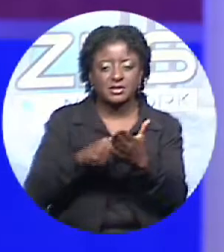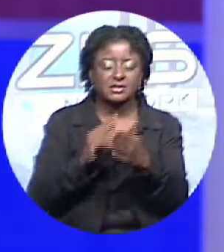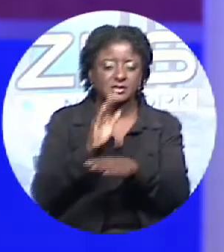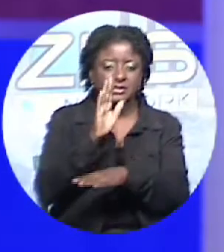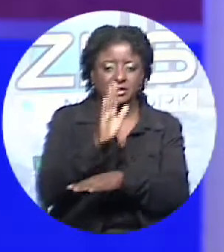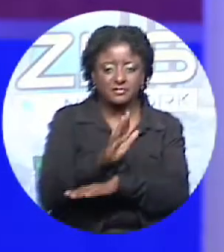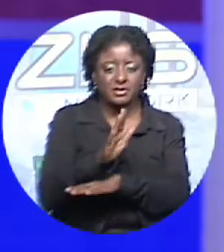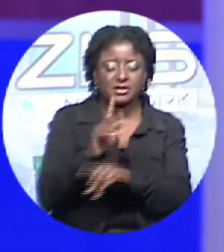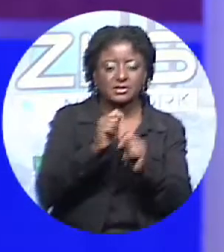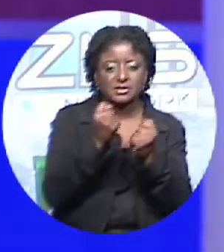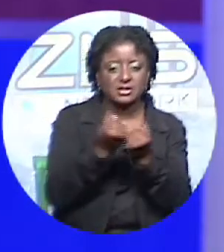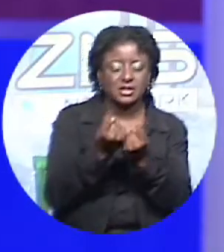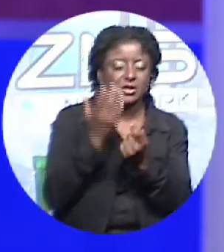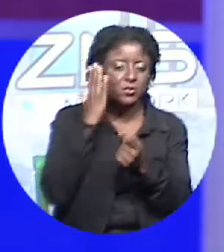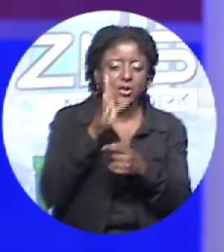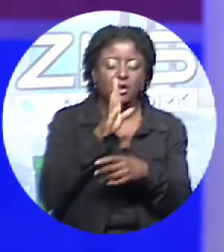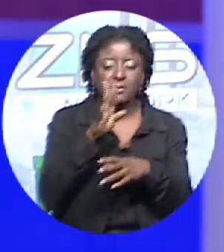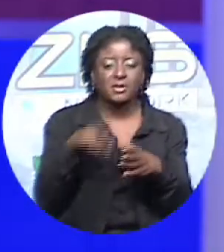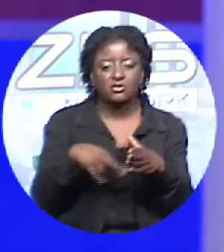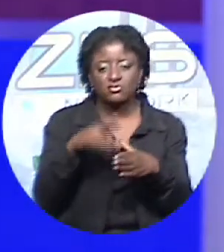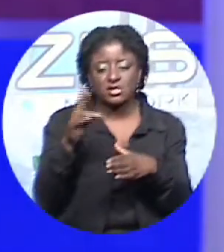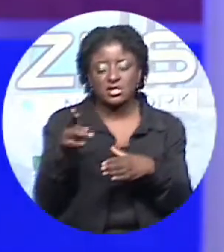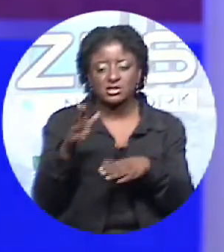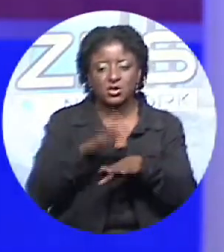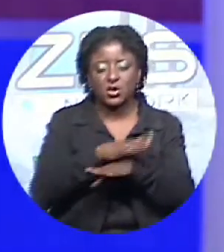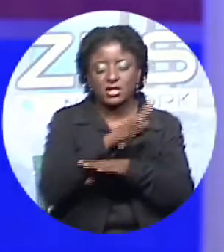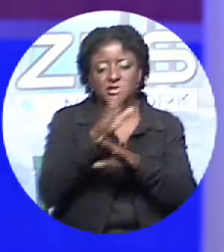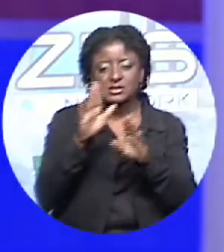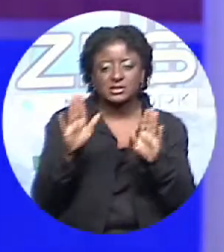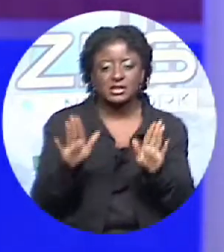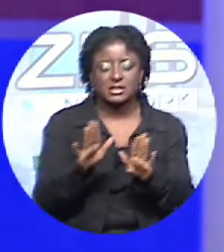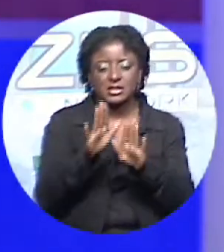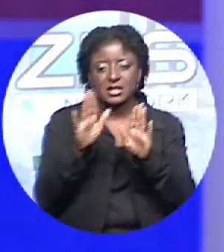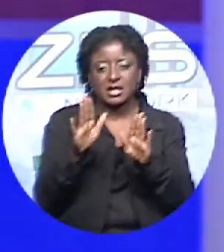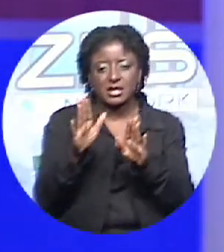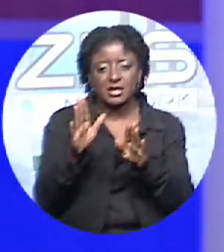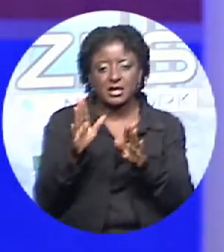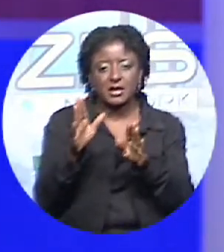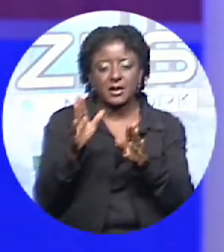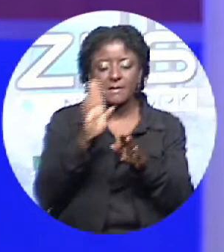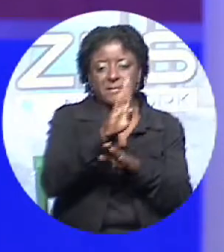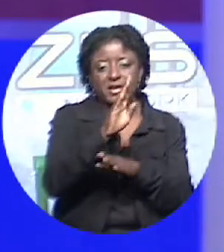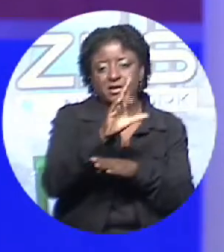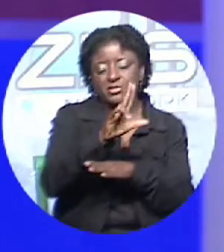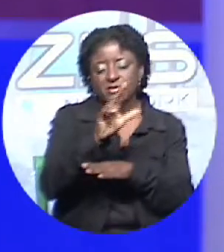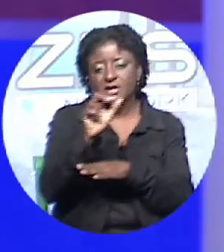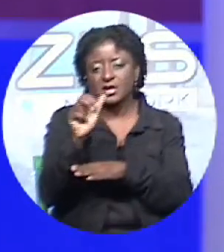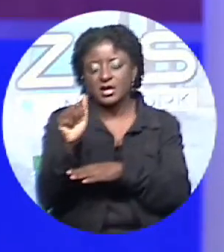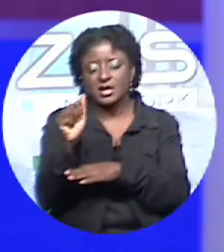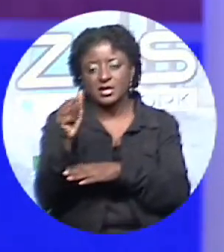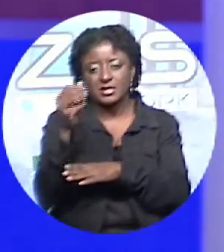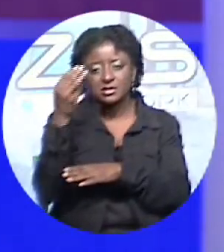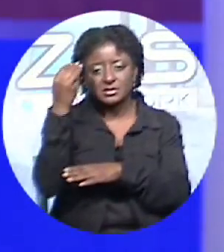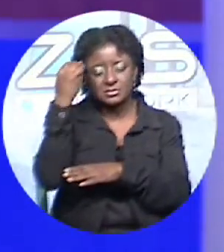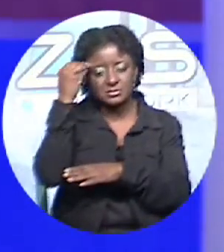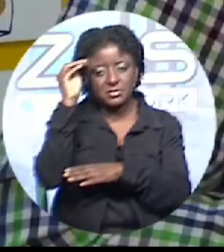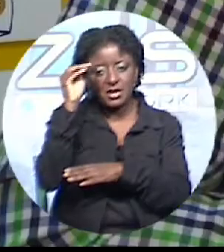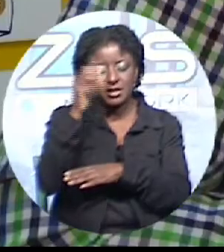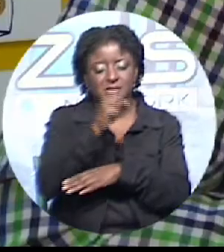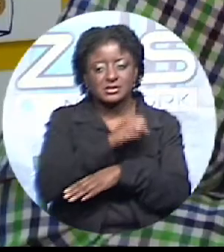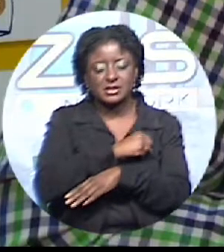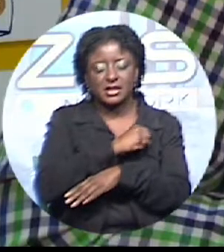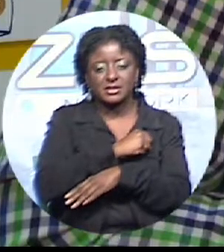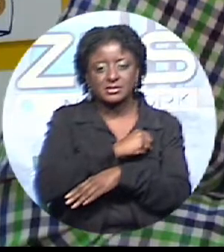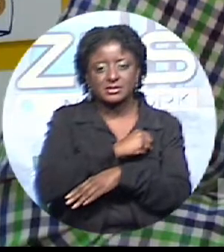The team will be released on Sunday, and B3A's president Mike Sands expects Ian Kerr's name to be on that list.